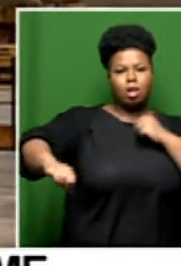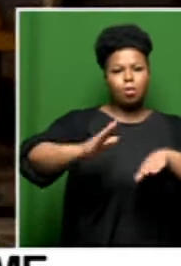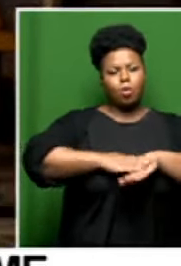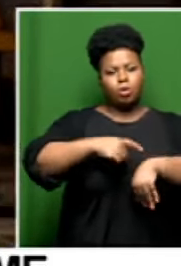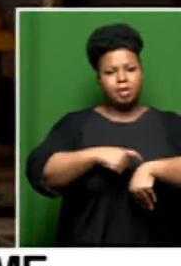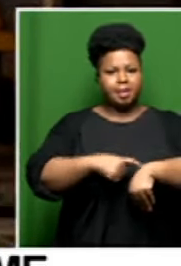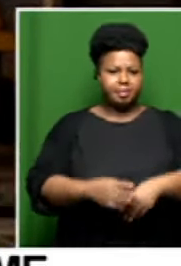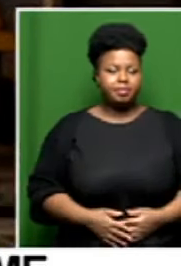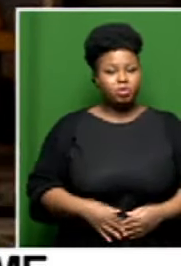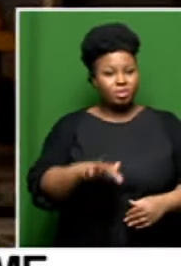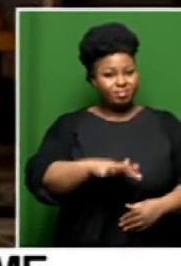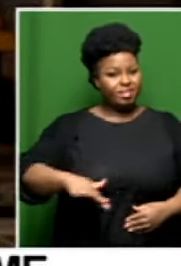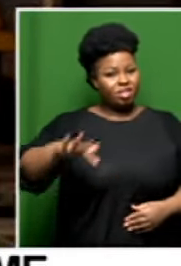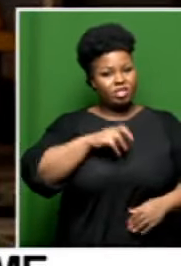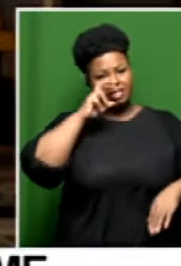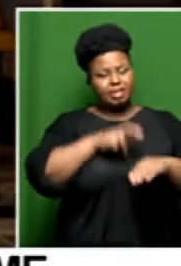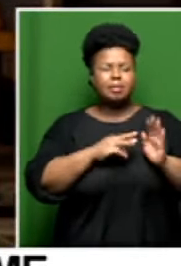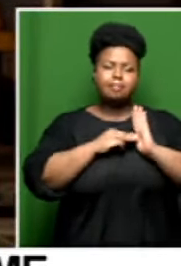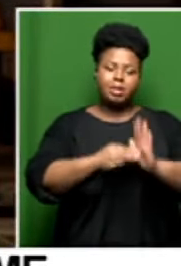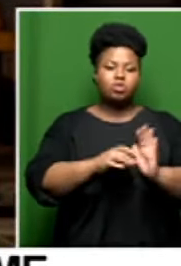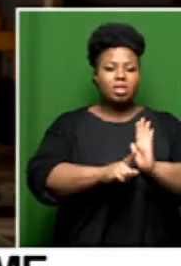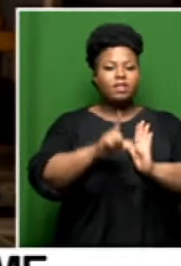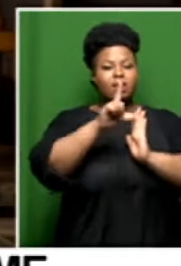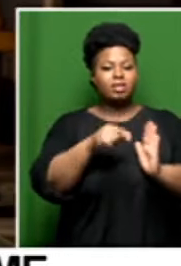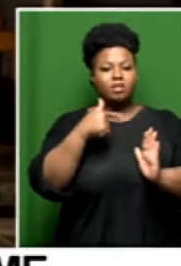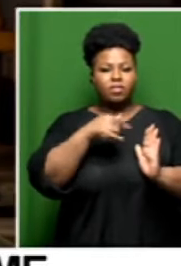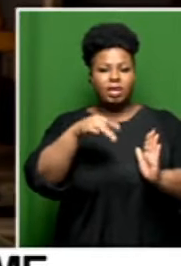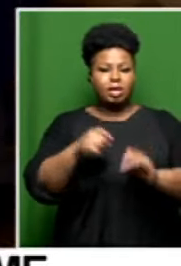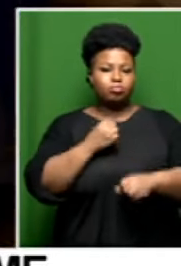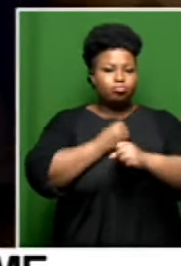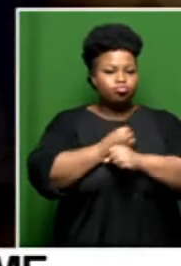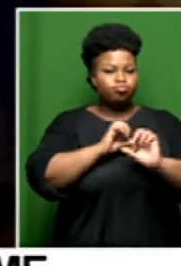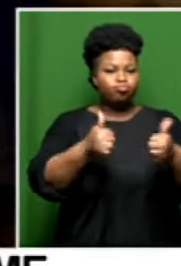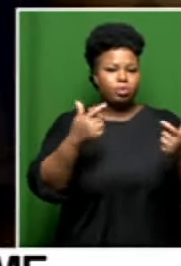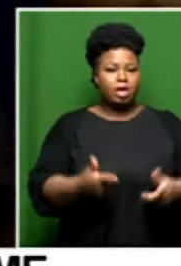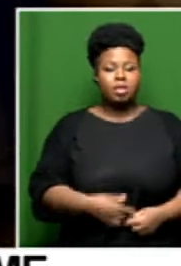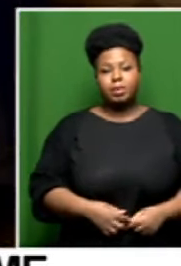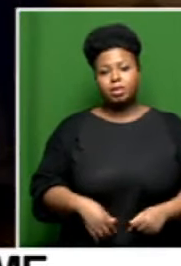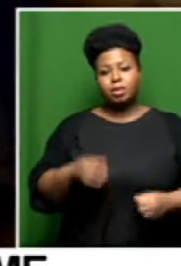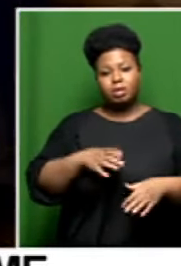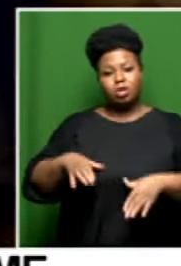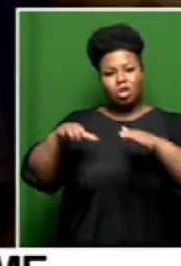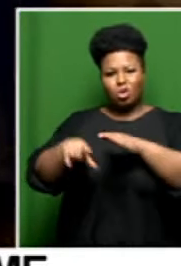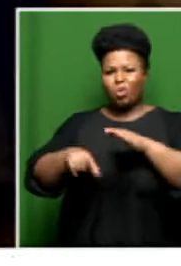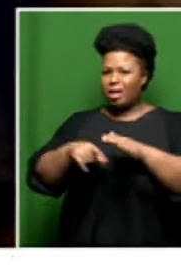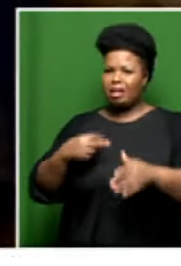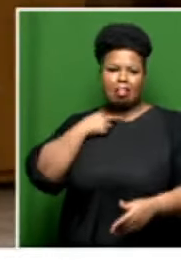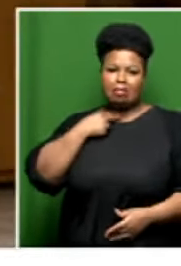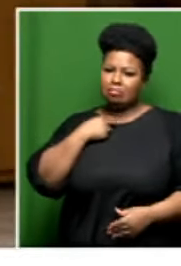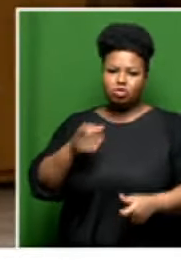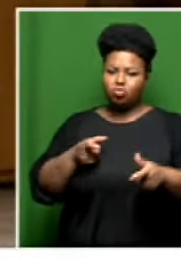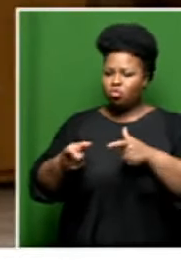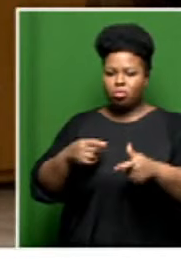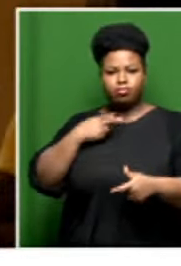of time. The facility requires millions of liters of gas to operate. Local refineries do not have the